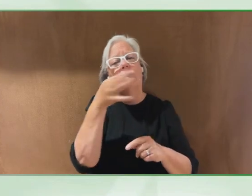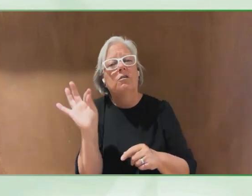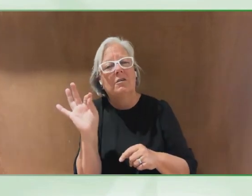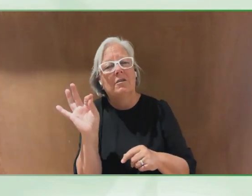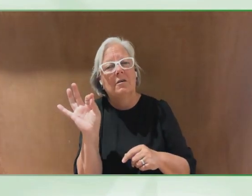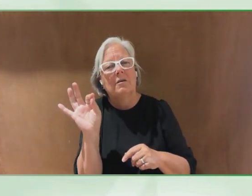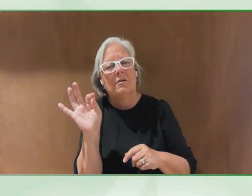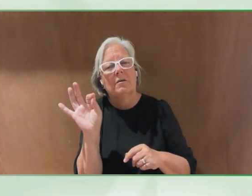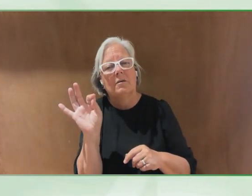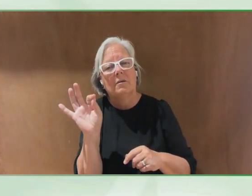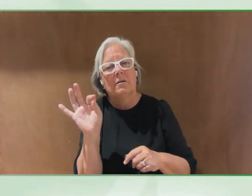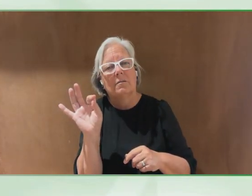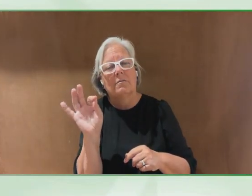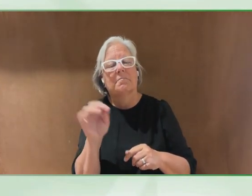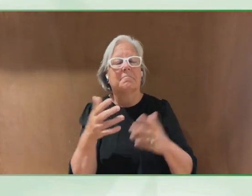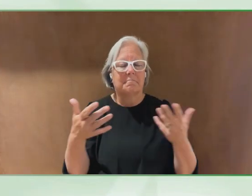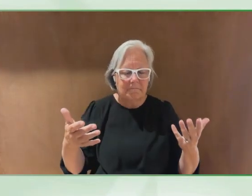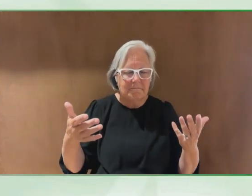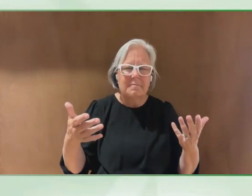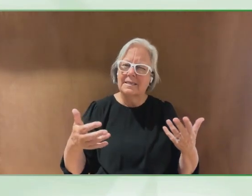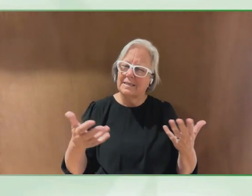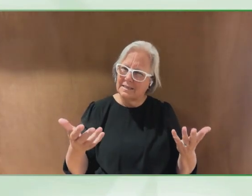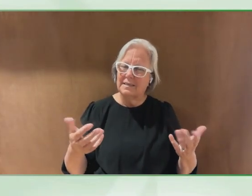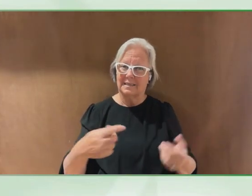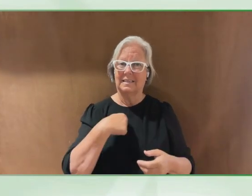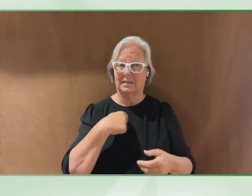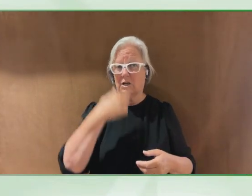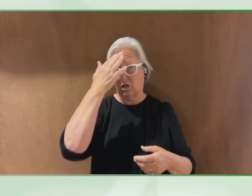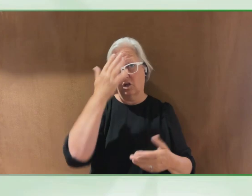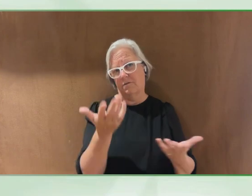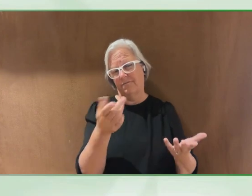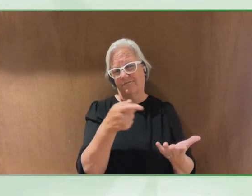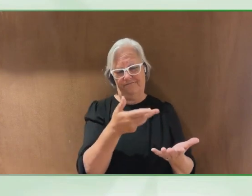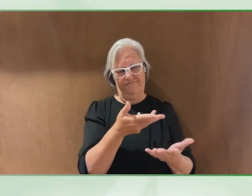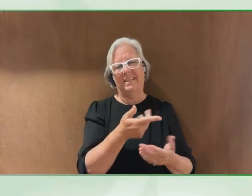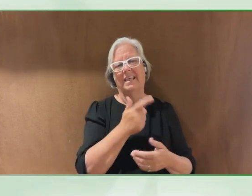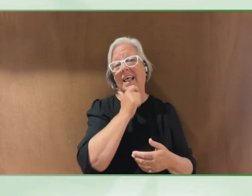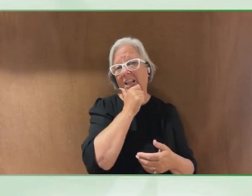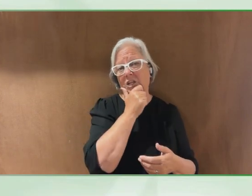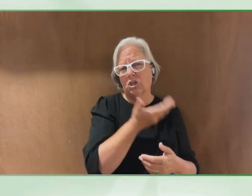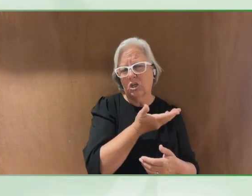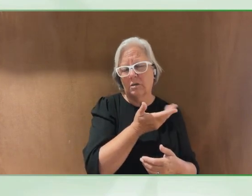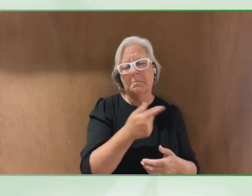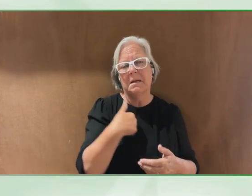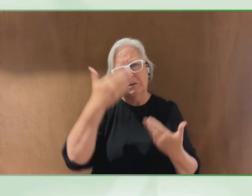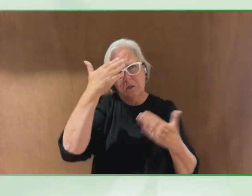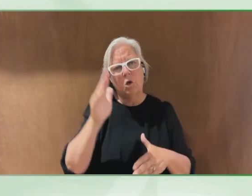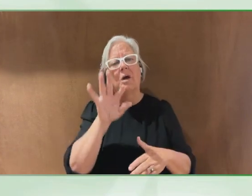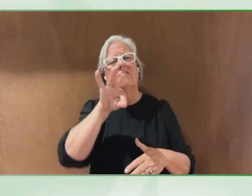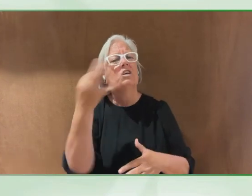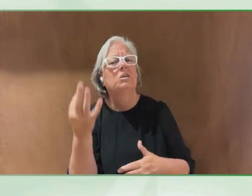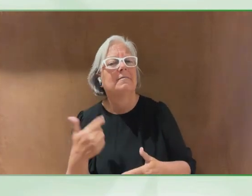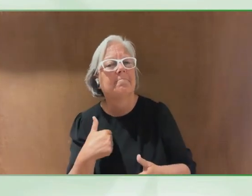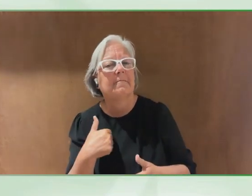So for me, I know this English as a language, but I do not know the French language. I can identify